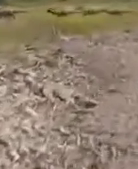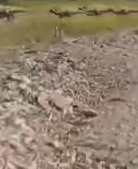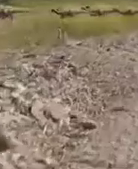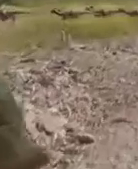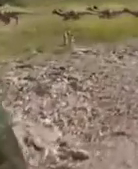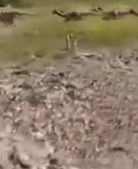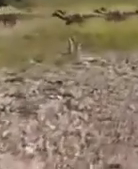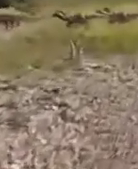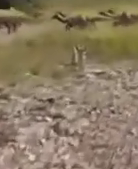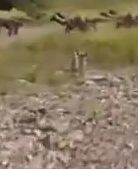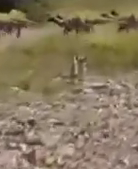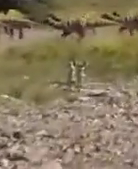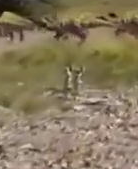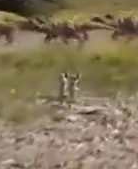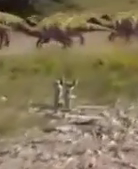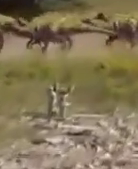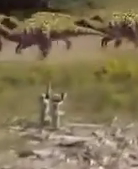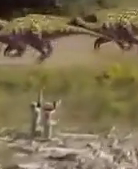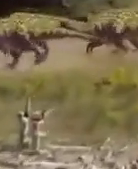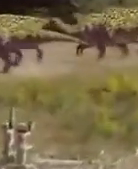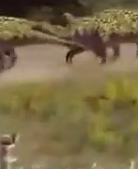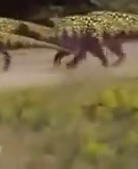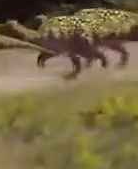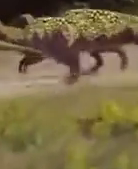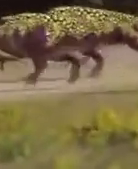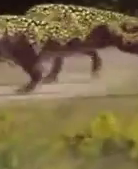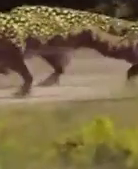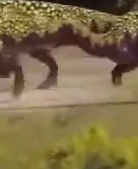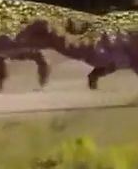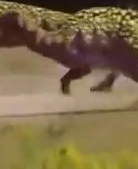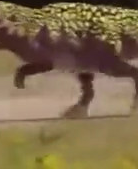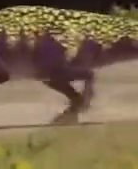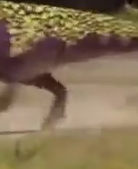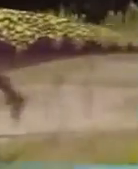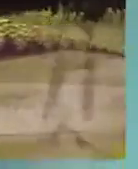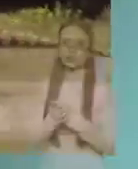A herd of dinosaurs trots past Dana, who leaps into the air.